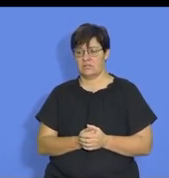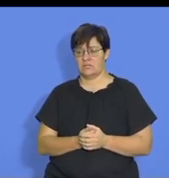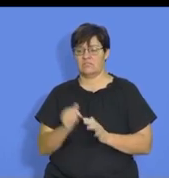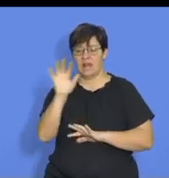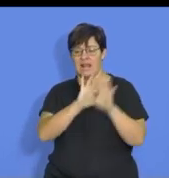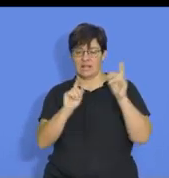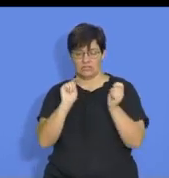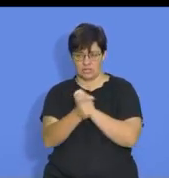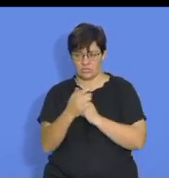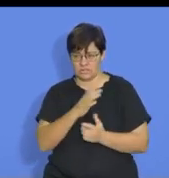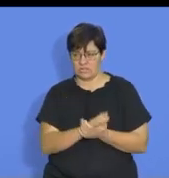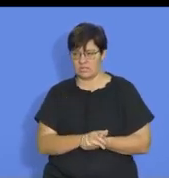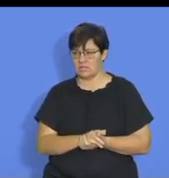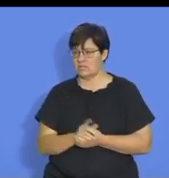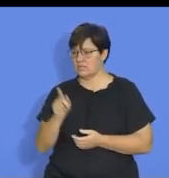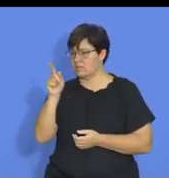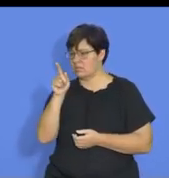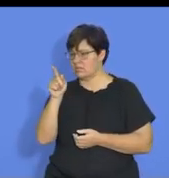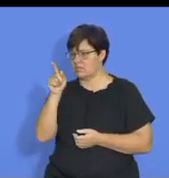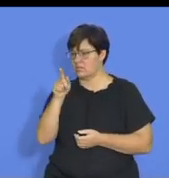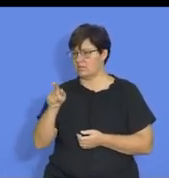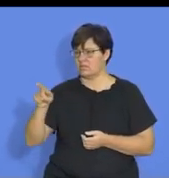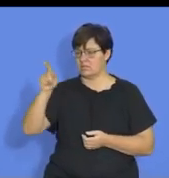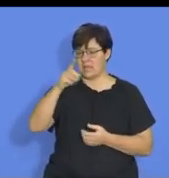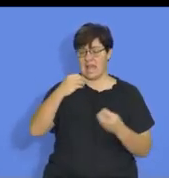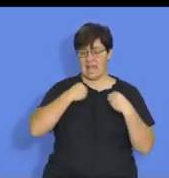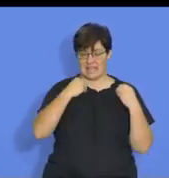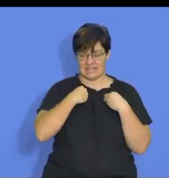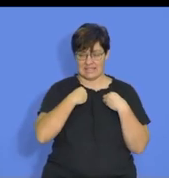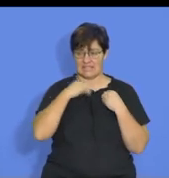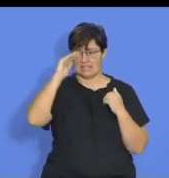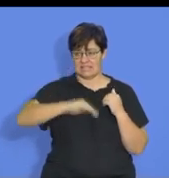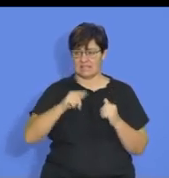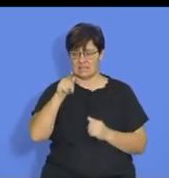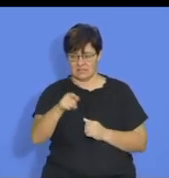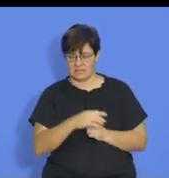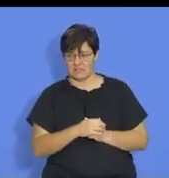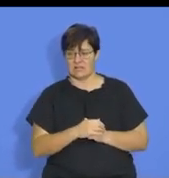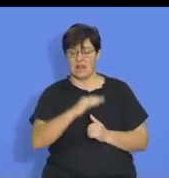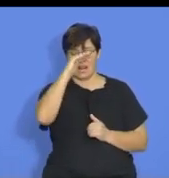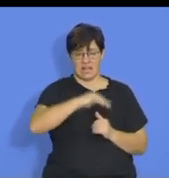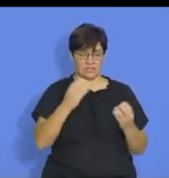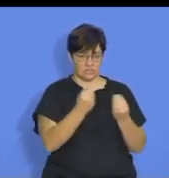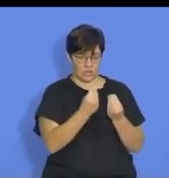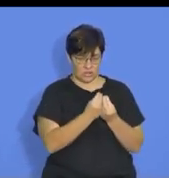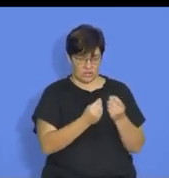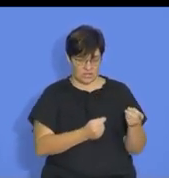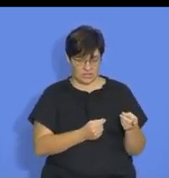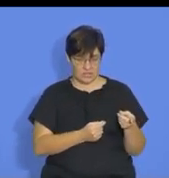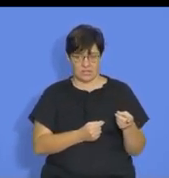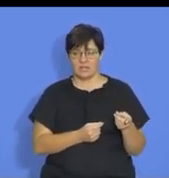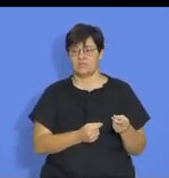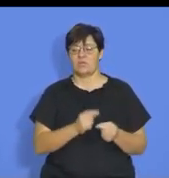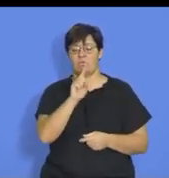we've obviously, I just want to change the color of the pen, guys. So if we look at trading stock, our assets are decreasing. We've got